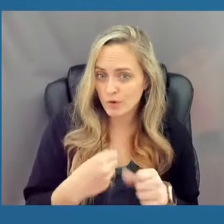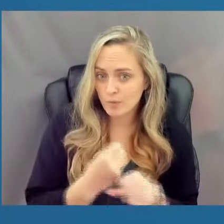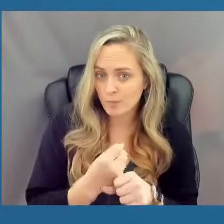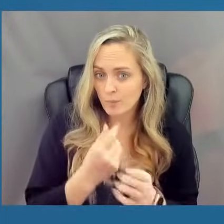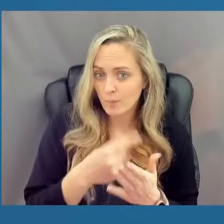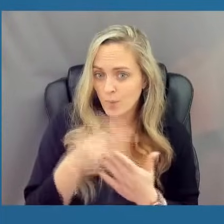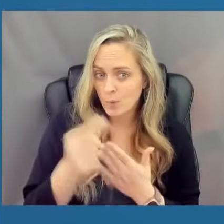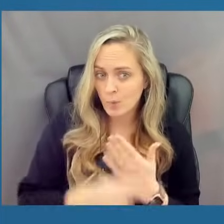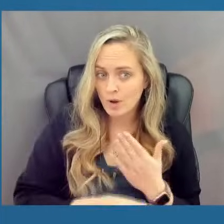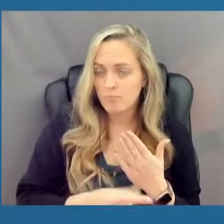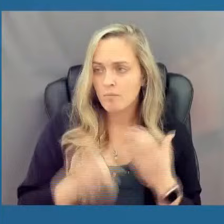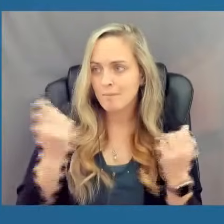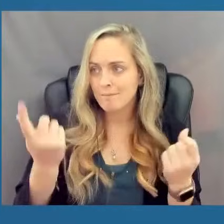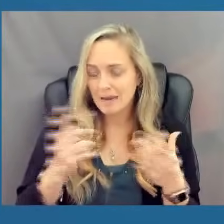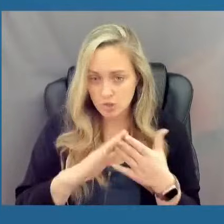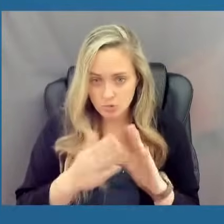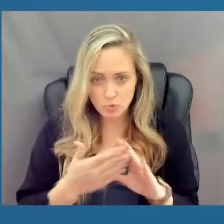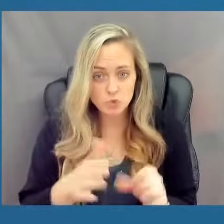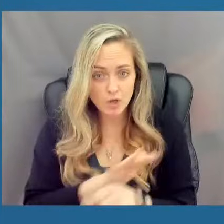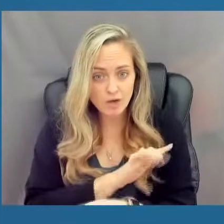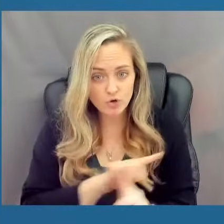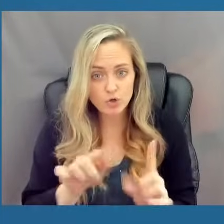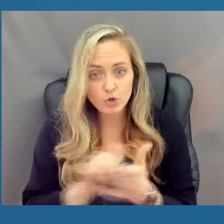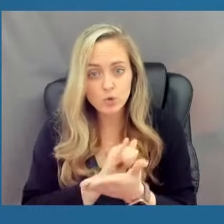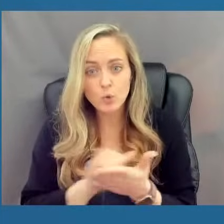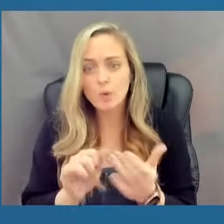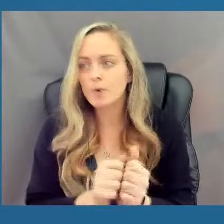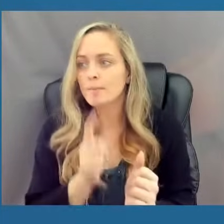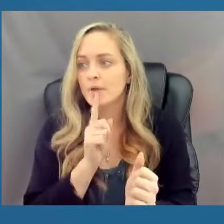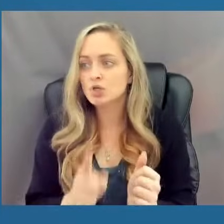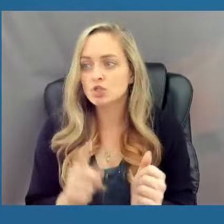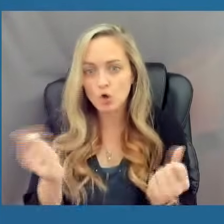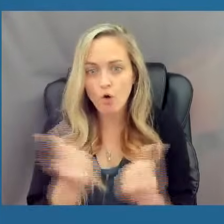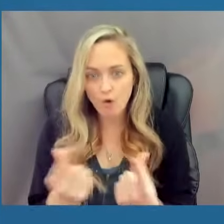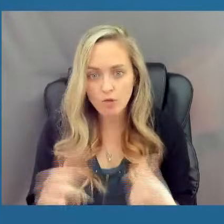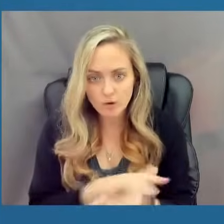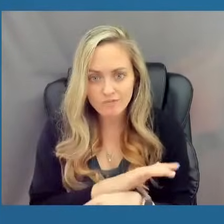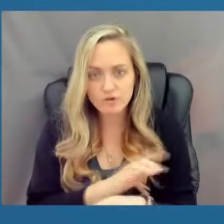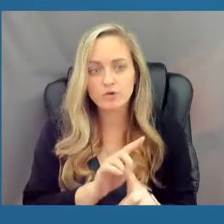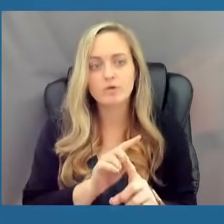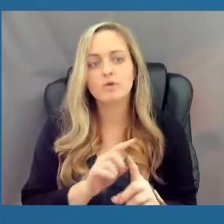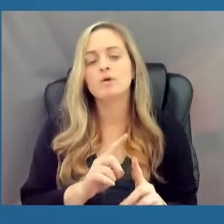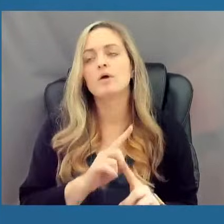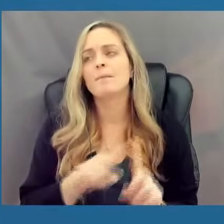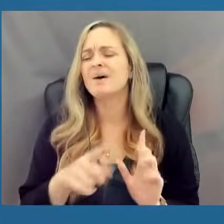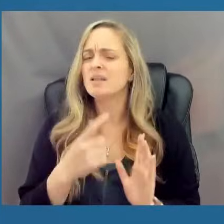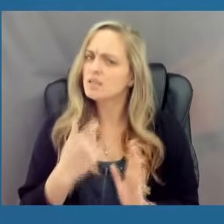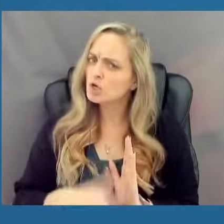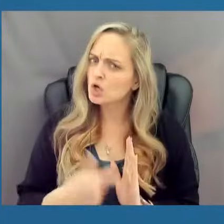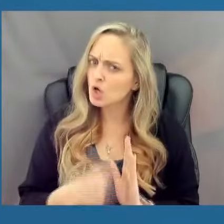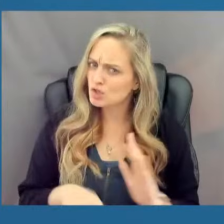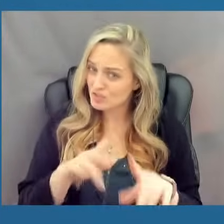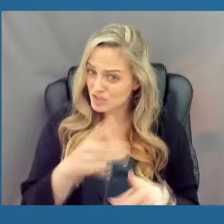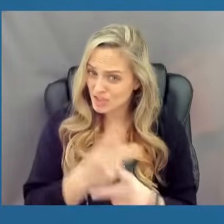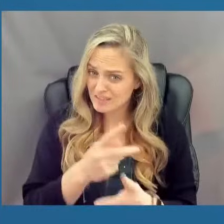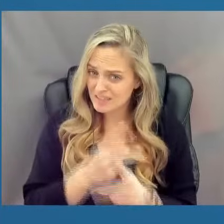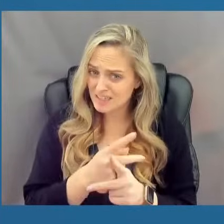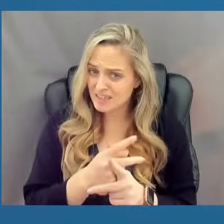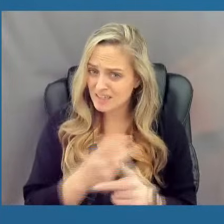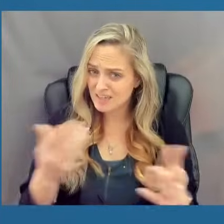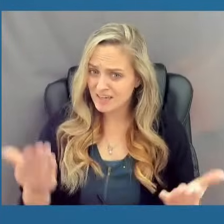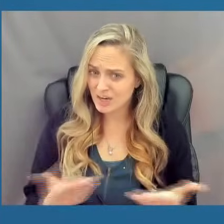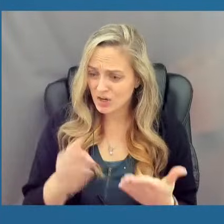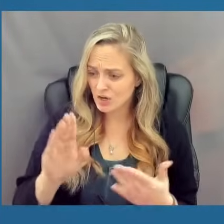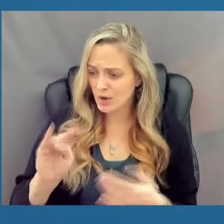of our communities covered in New York, but I want to make sure we fully get there. But you think about what it costs to have child care. Here in Broome County,